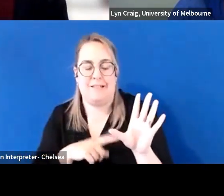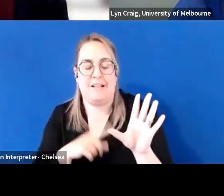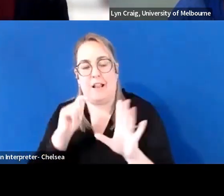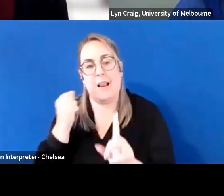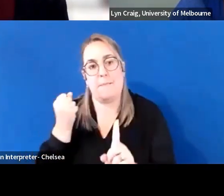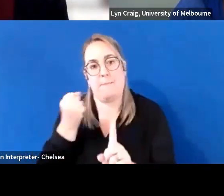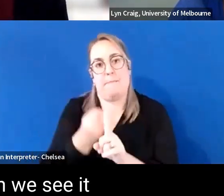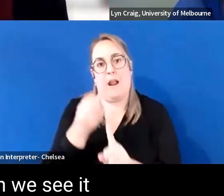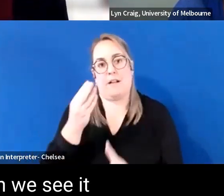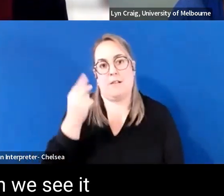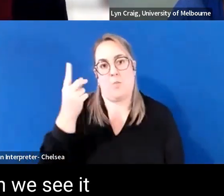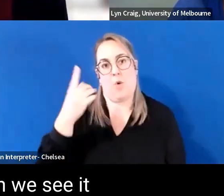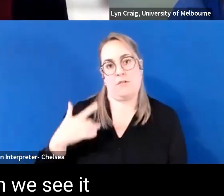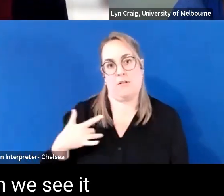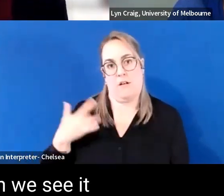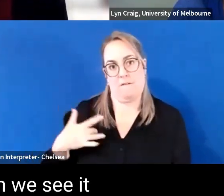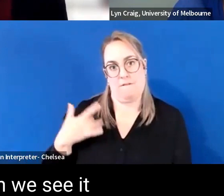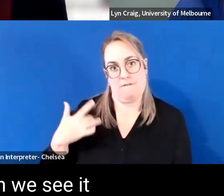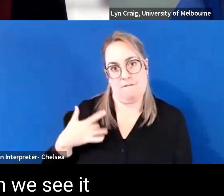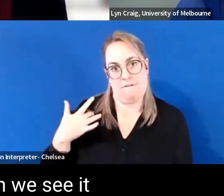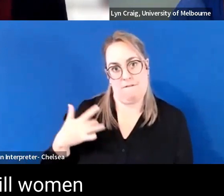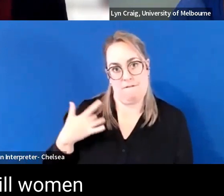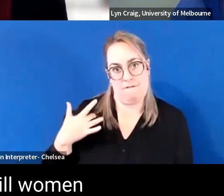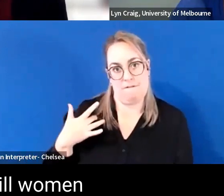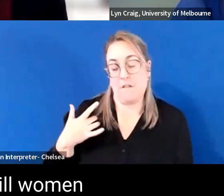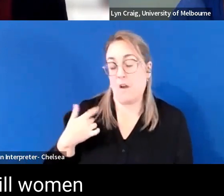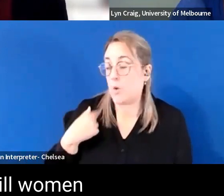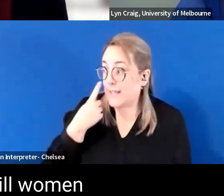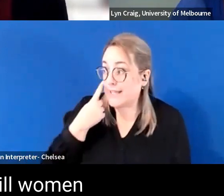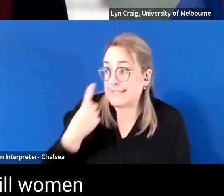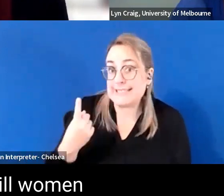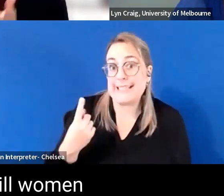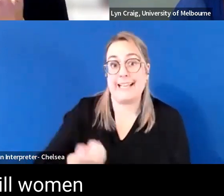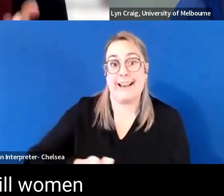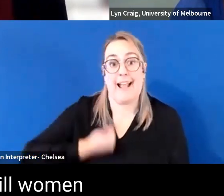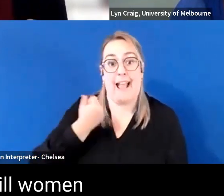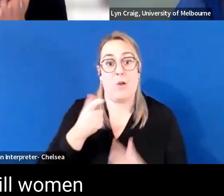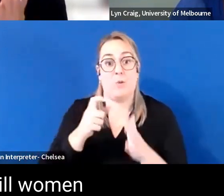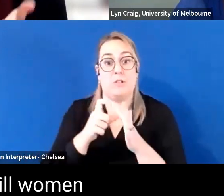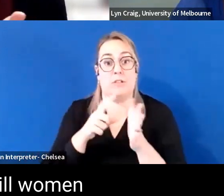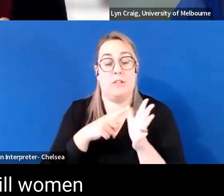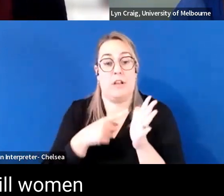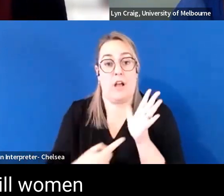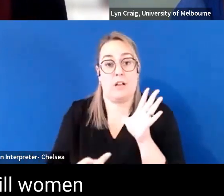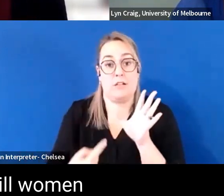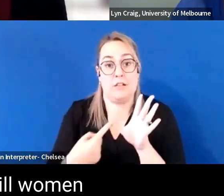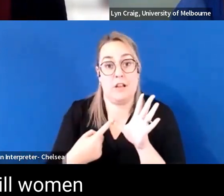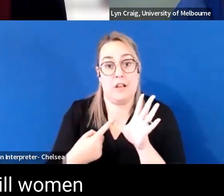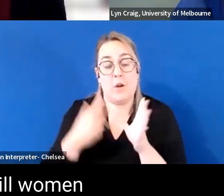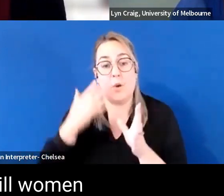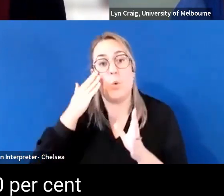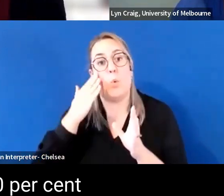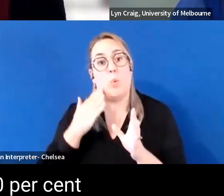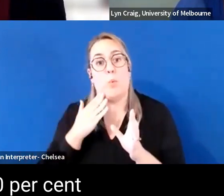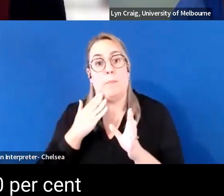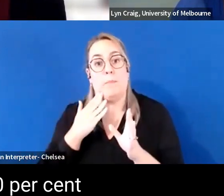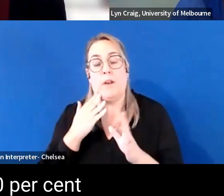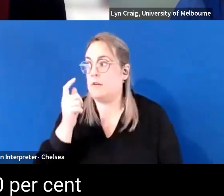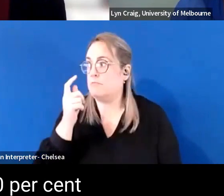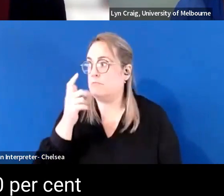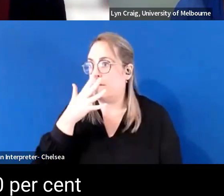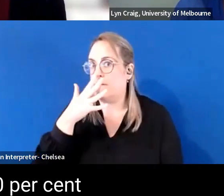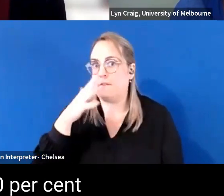timeline. So certainly, when we see it in our data, I mean, it's still, women getting towards 50, it's